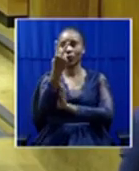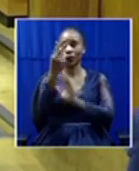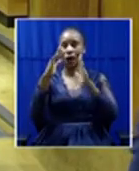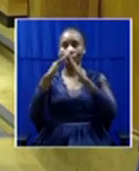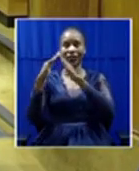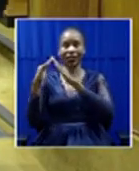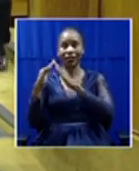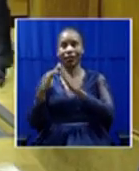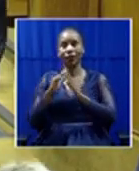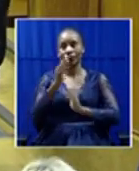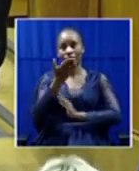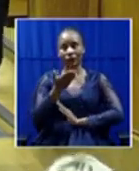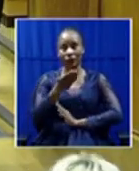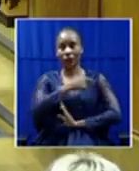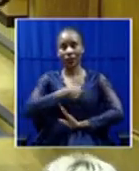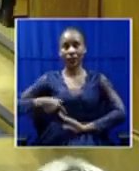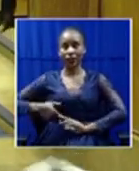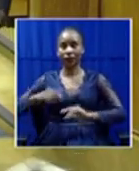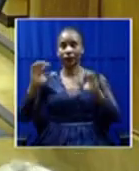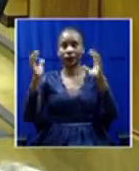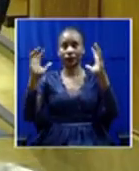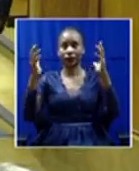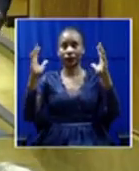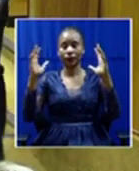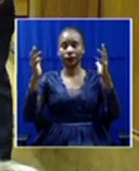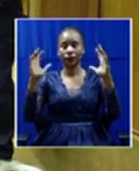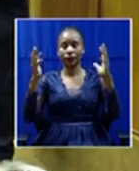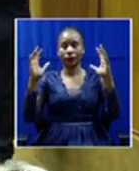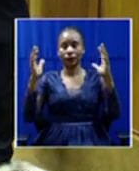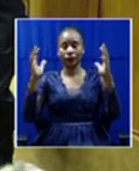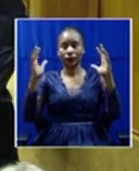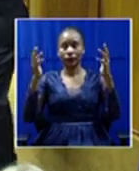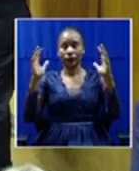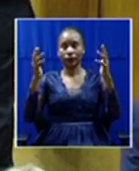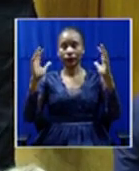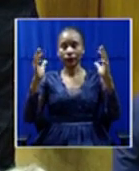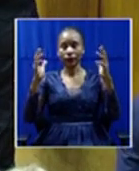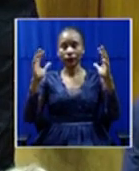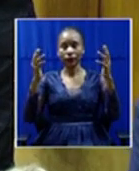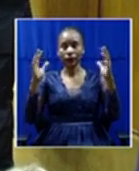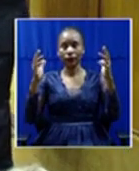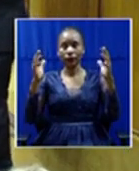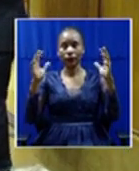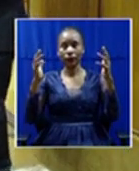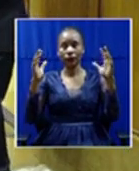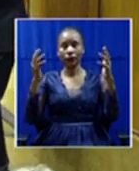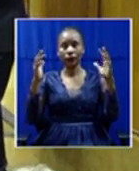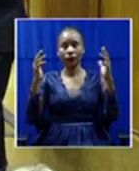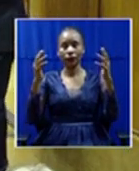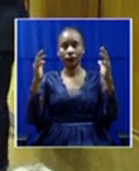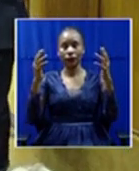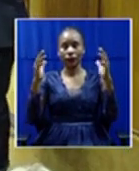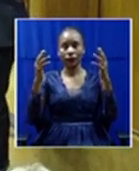And he is finding himself in the dock at this point precisely because the very parliament that the DA once dissolved did its